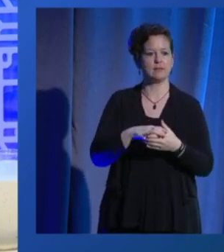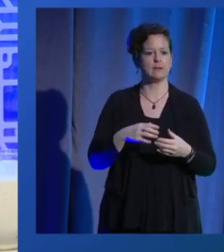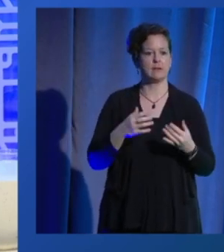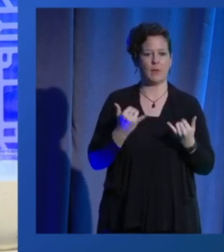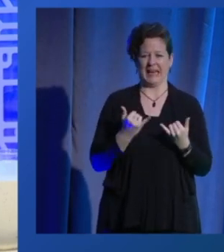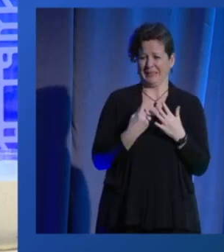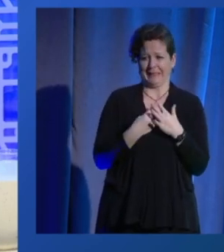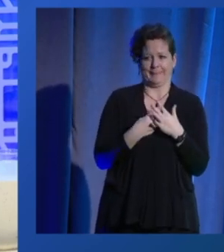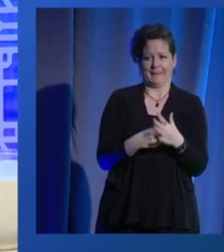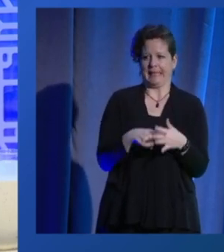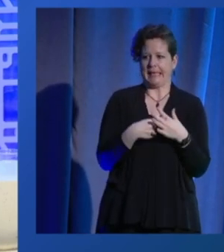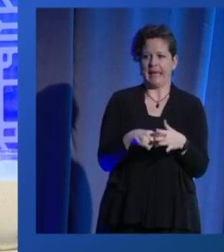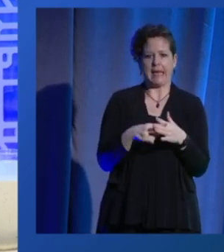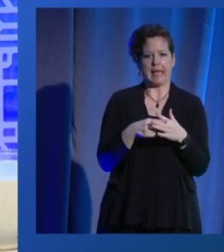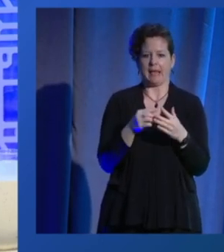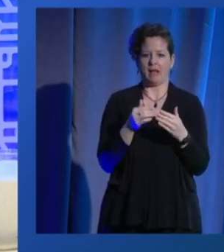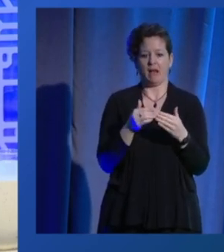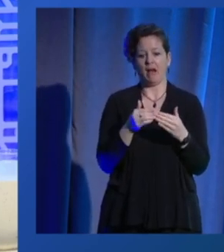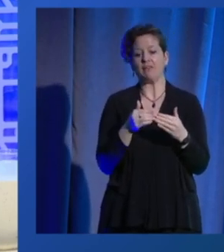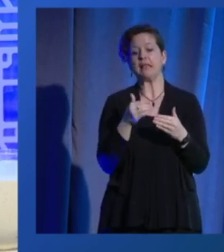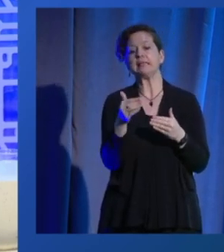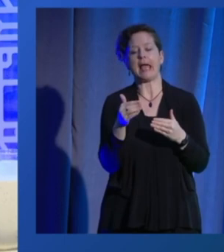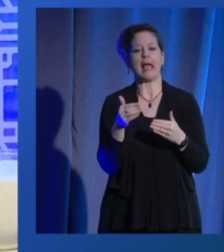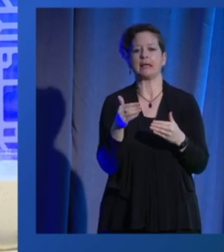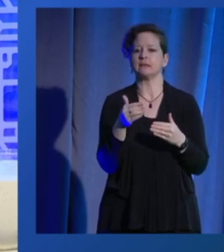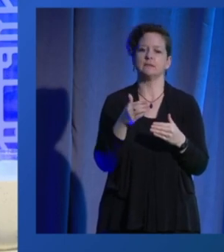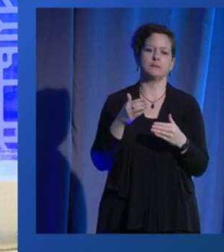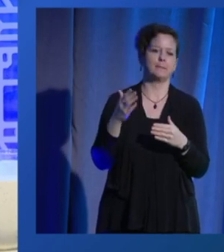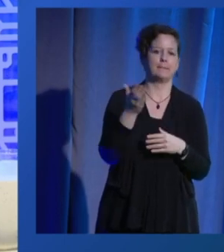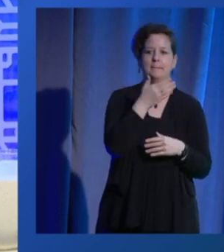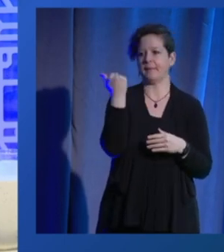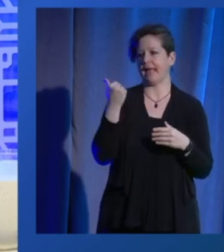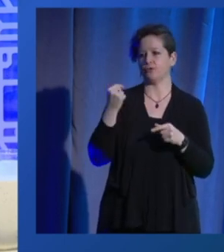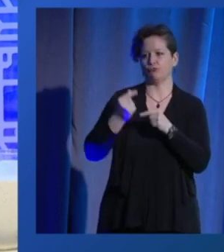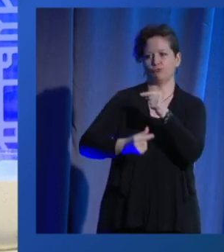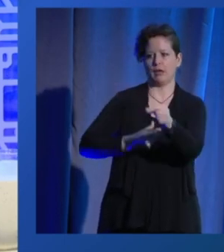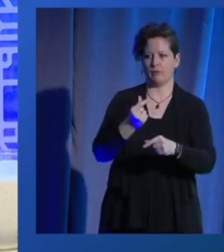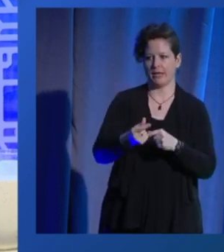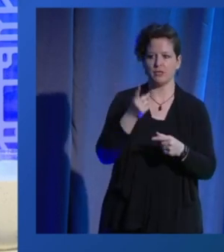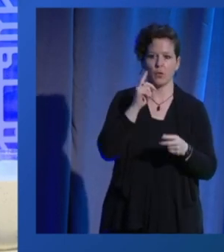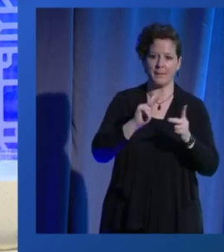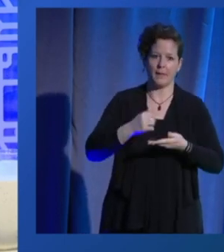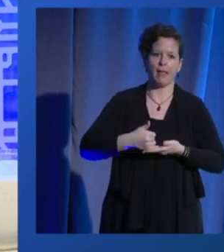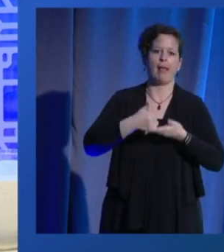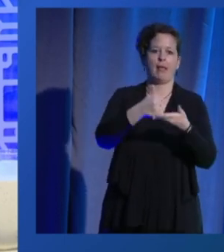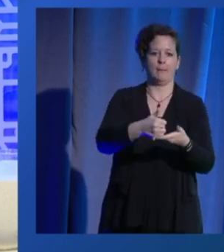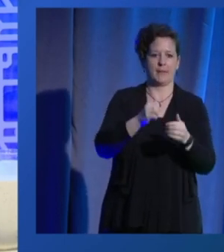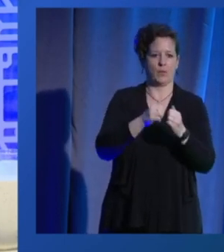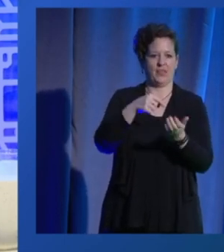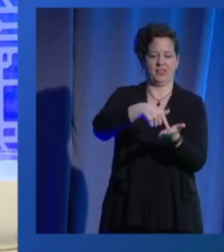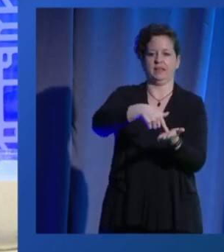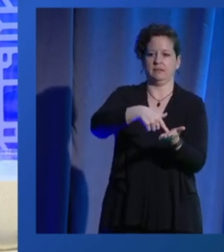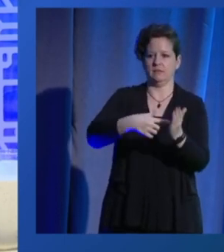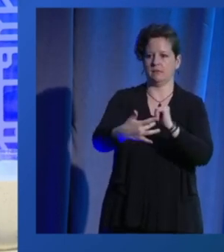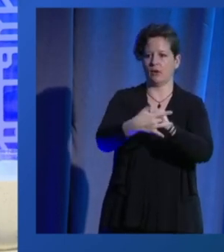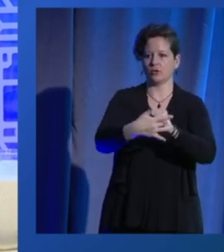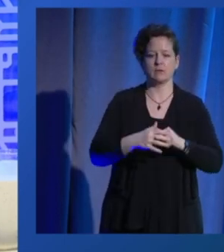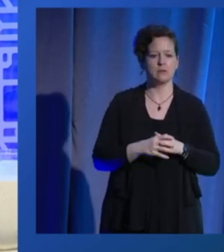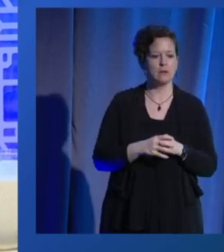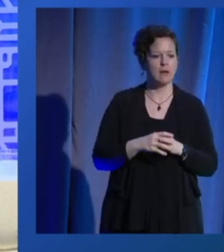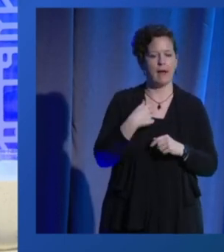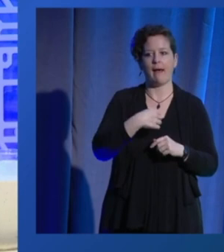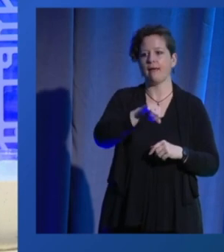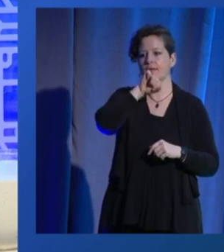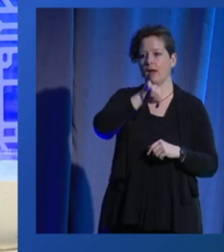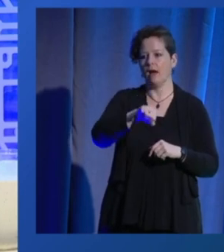cusp of the the next greatest generation of folks can contributed to this problem so um I literally love going down to go sit